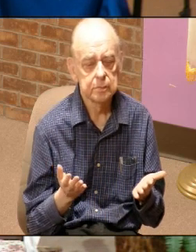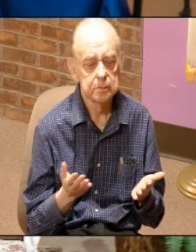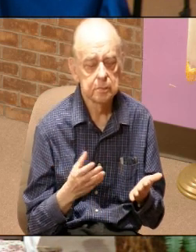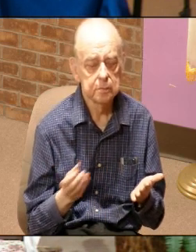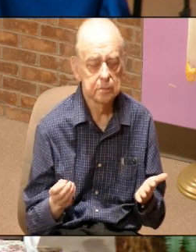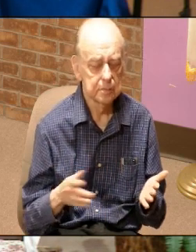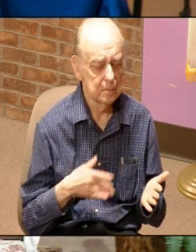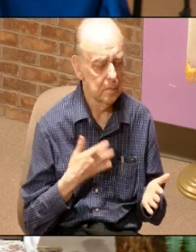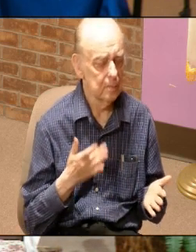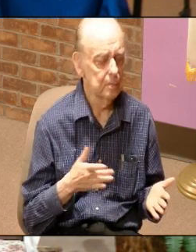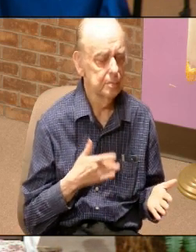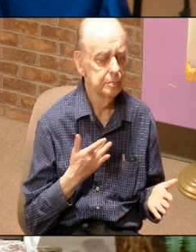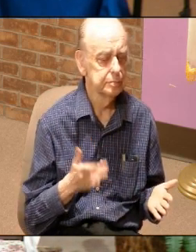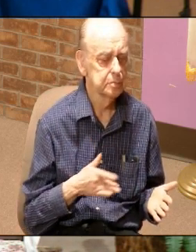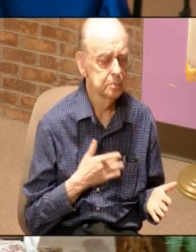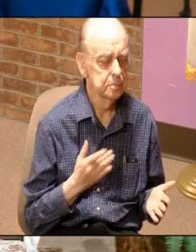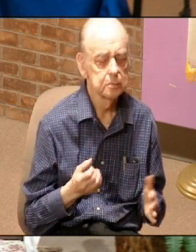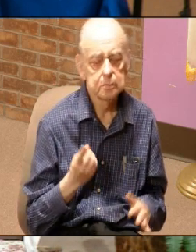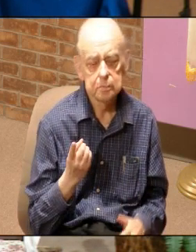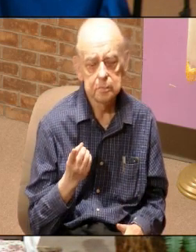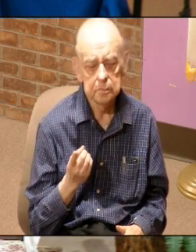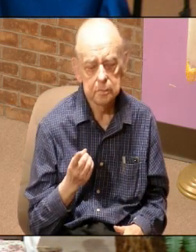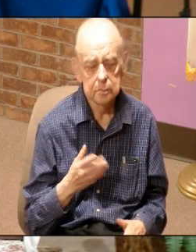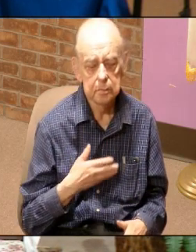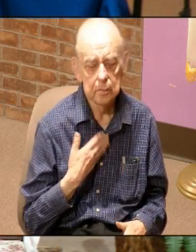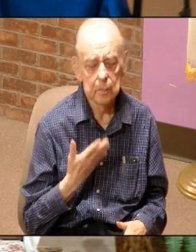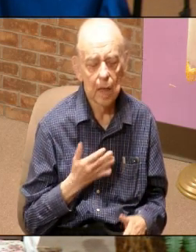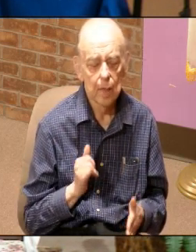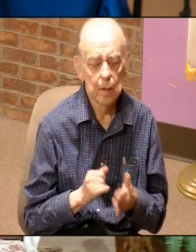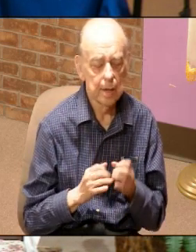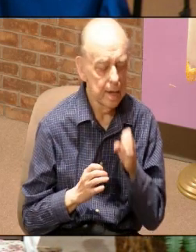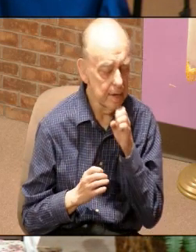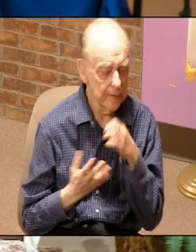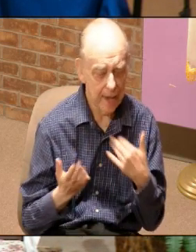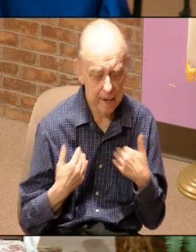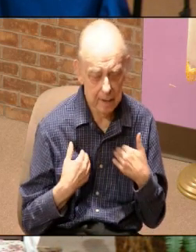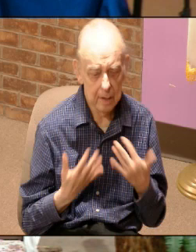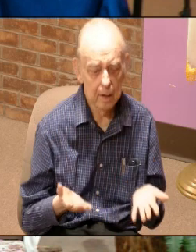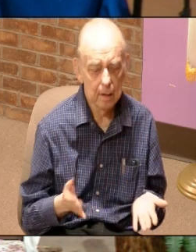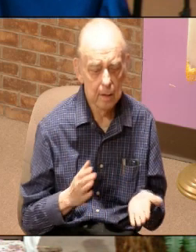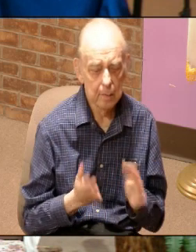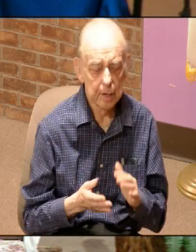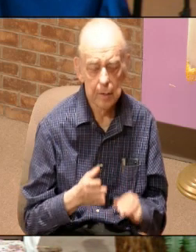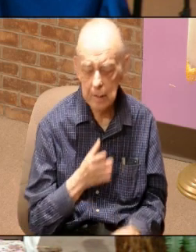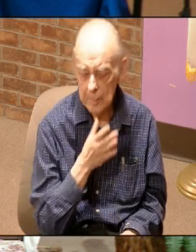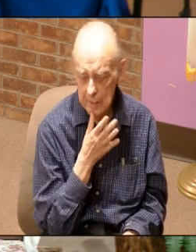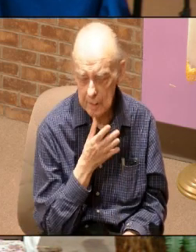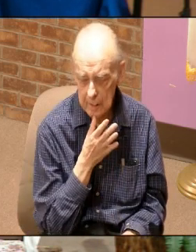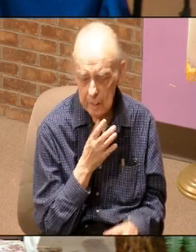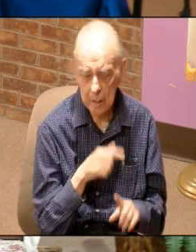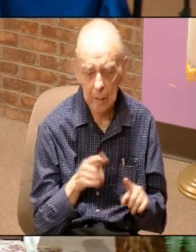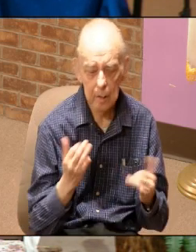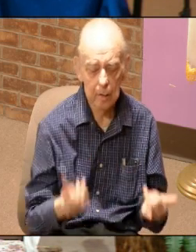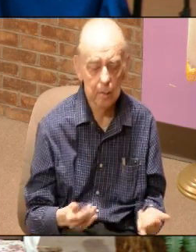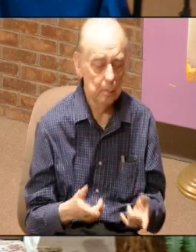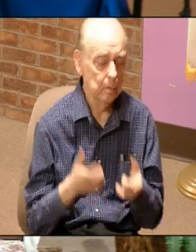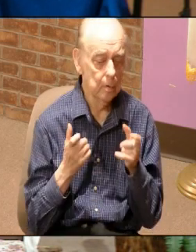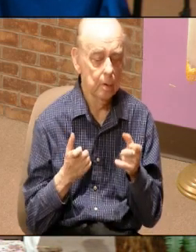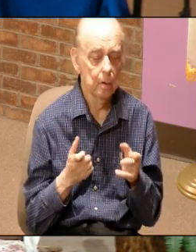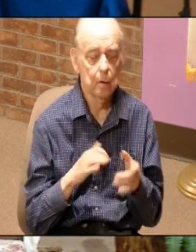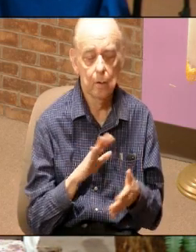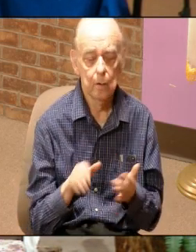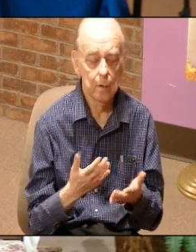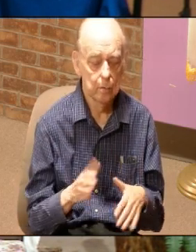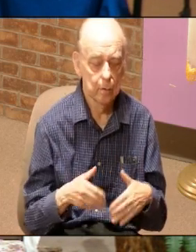And you feel that, you understand the joy that she had as becoming a mother. But now all of a sudden,